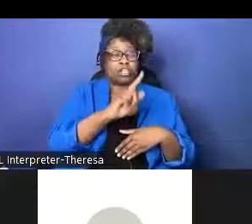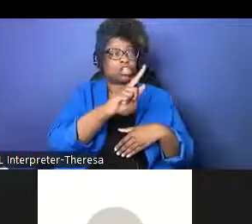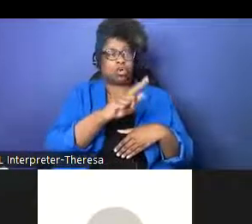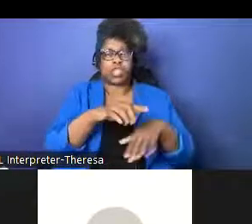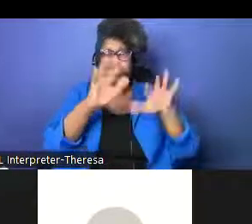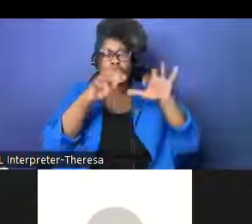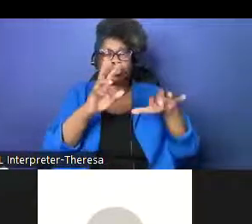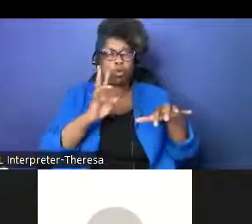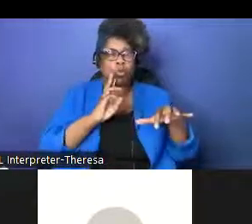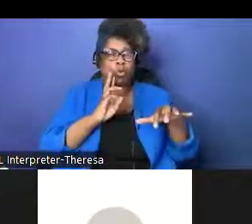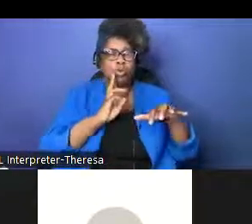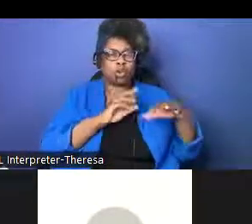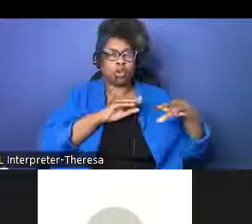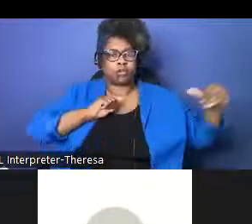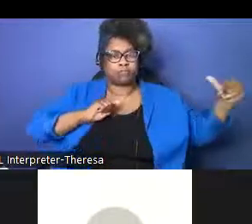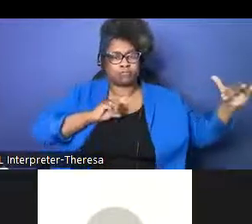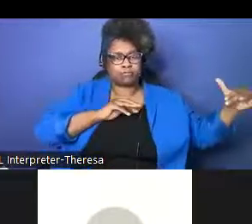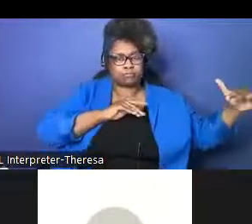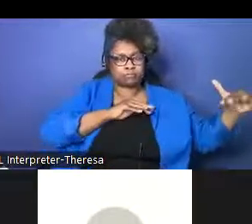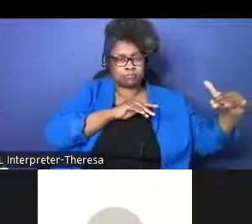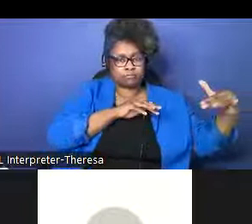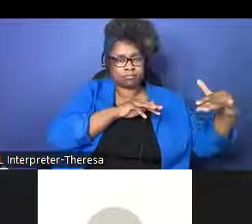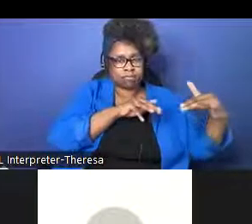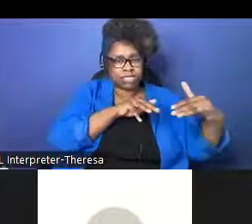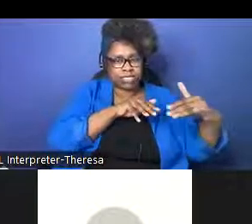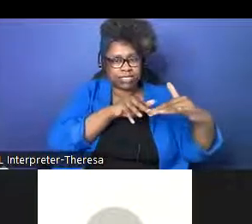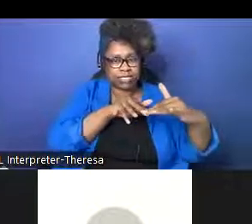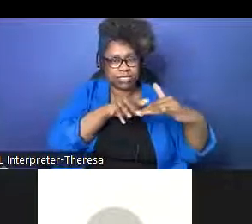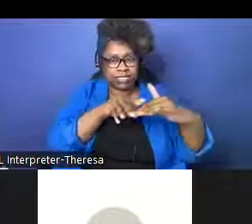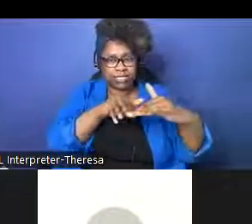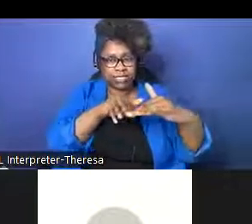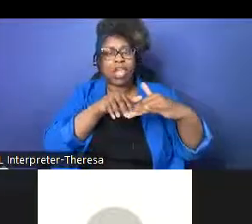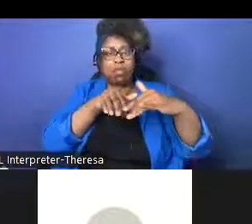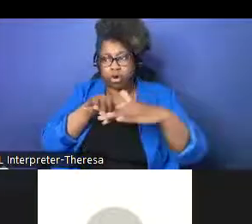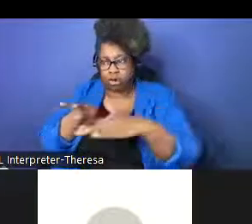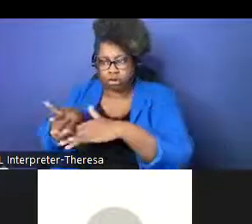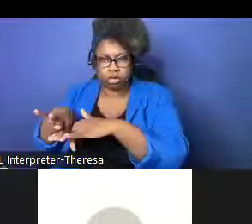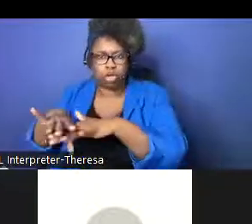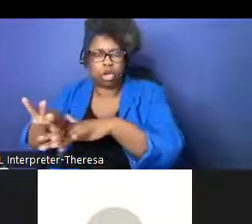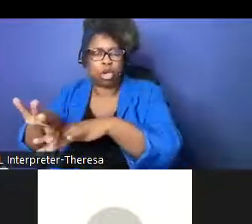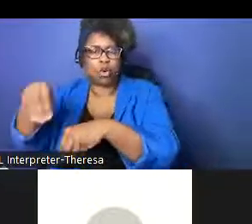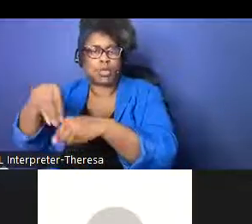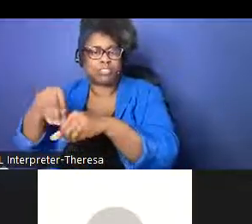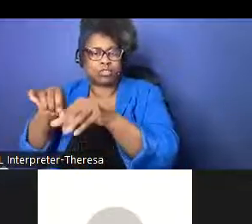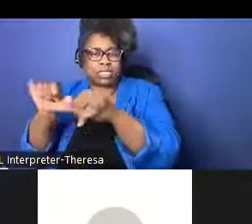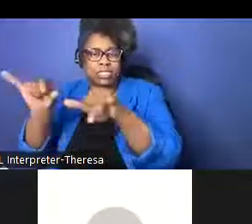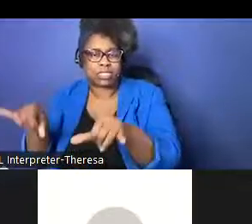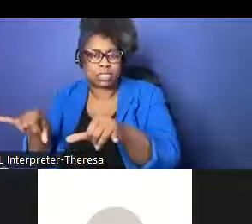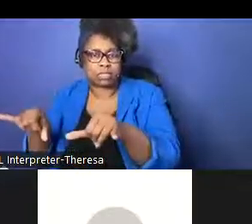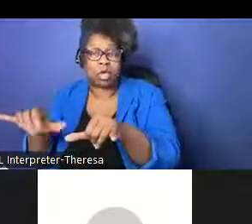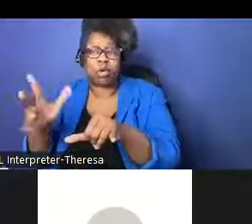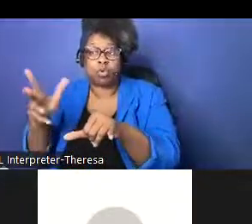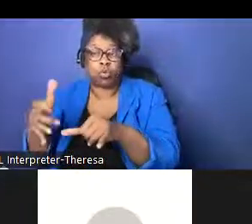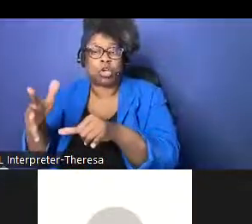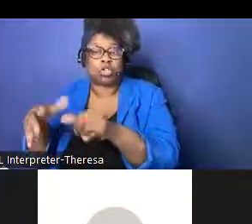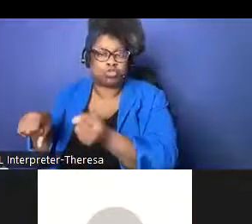area, actually currently goes into the combined system. So we would propose removing that from the system and